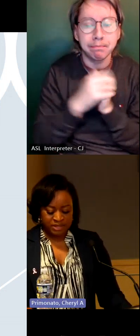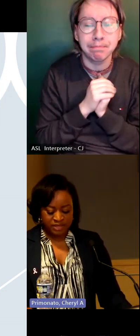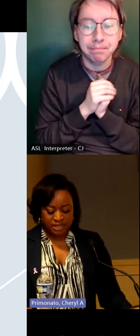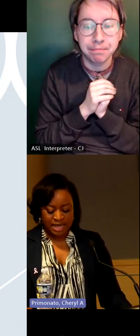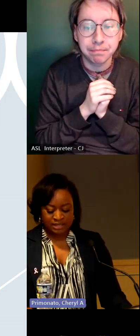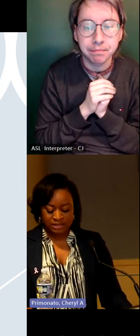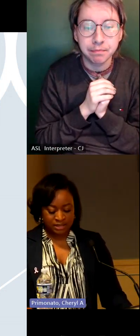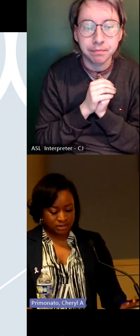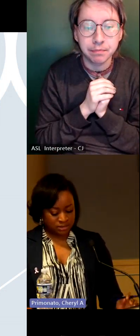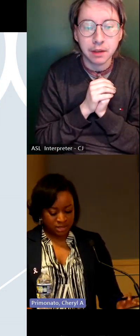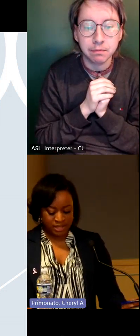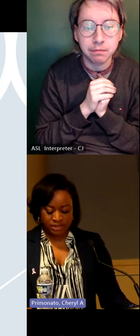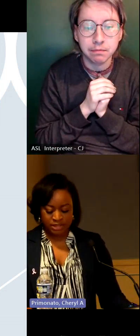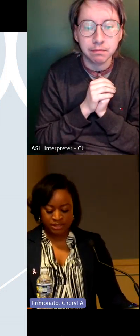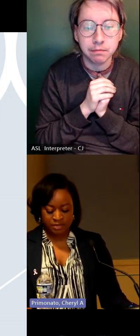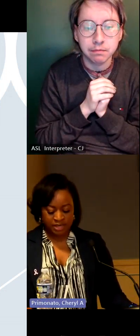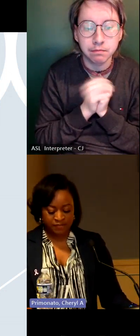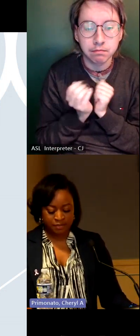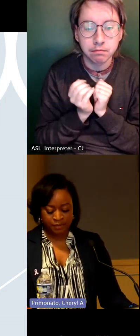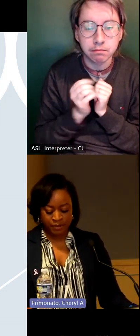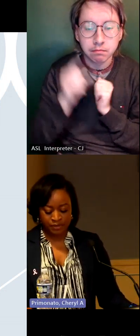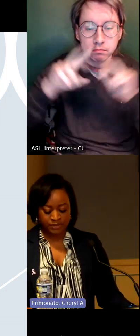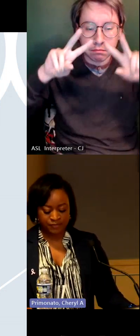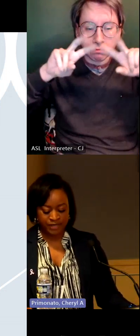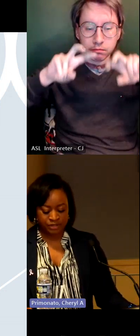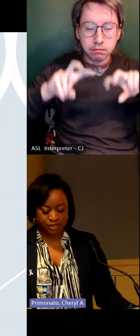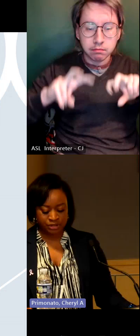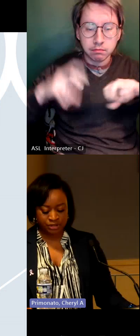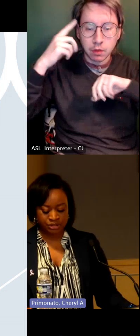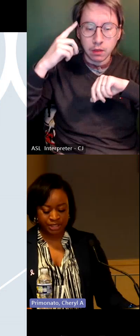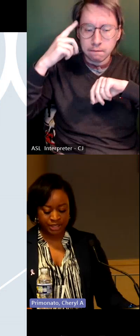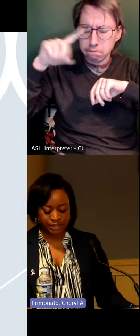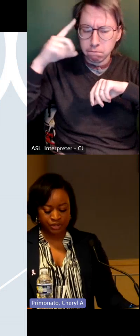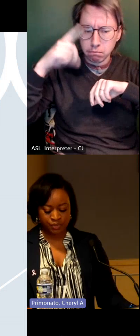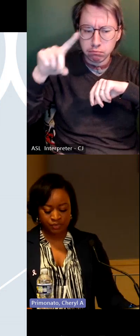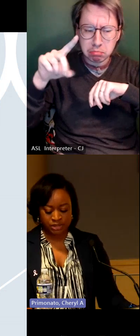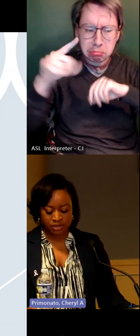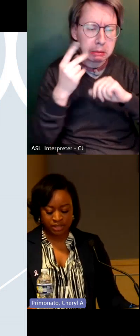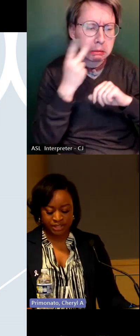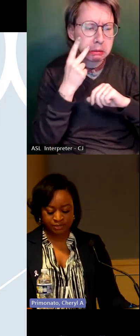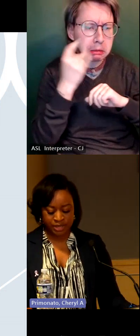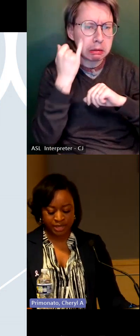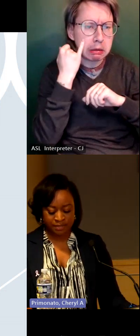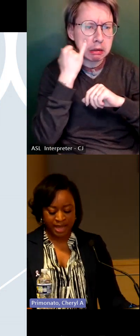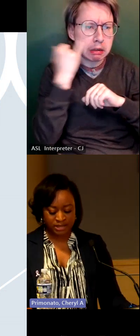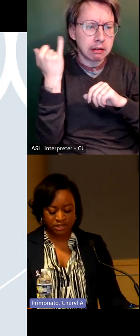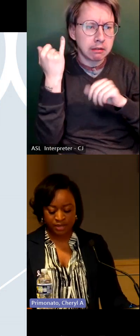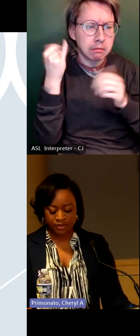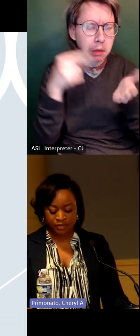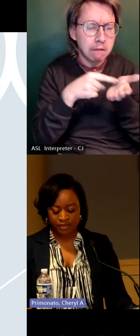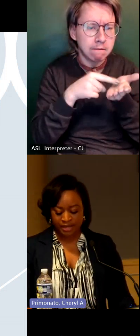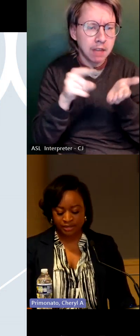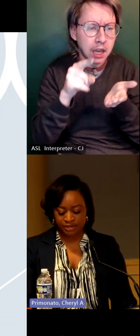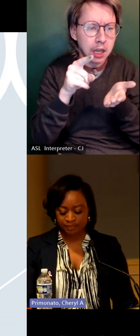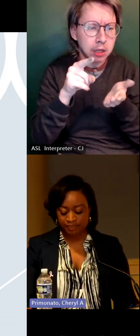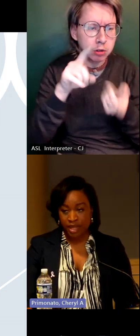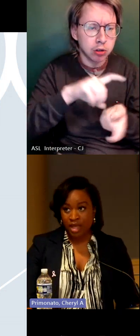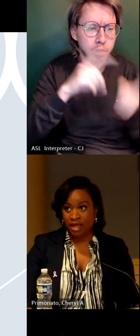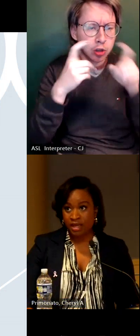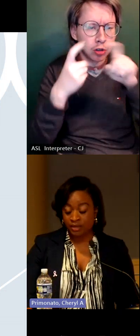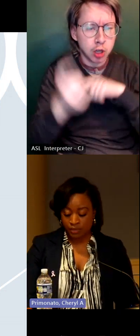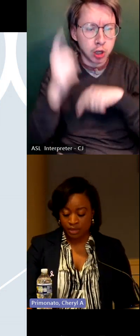The purpose of the analysis is to determine if a proposed fare structure change would result in a disparate impact to minority